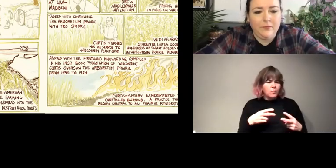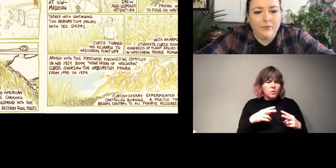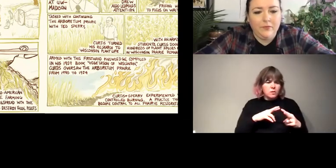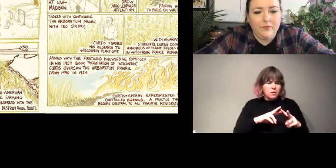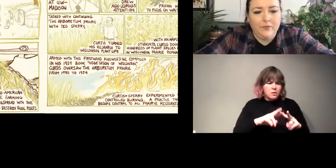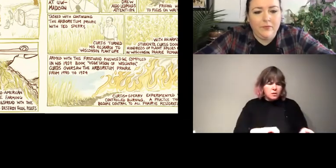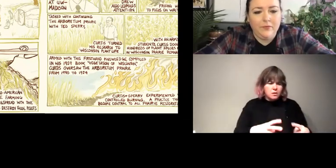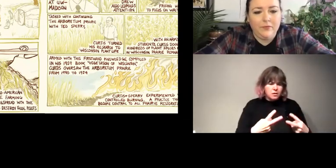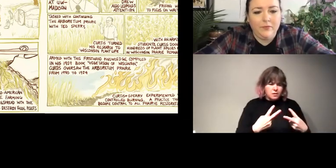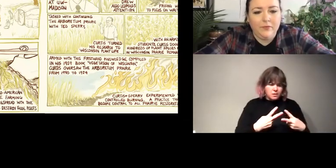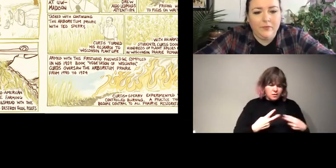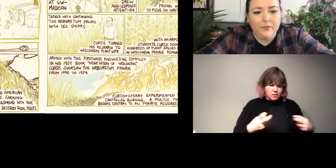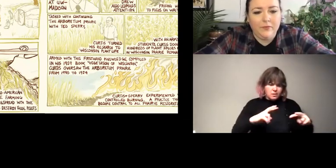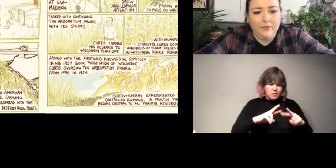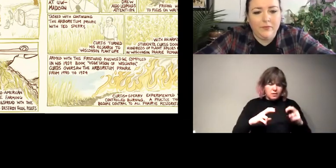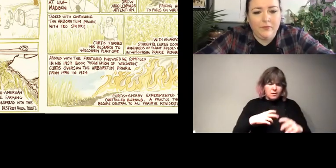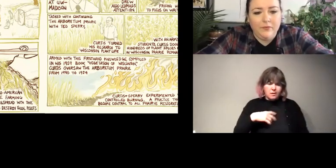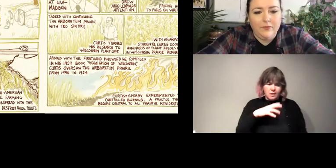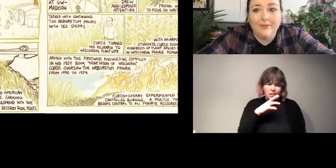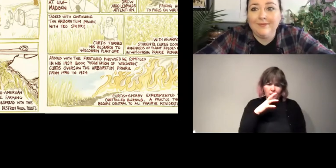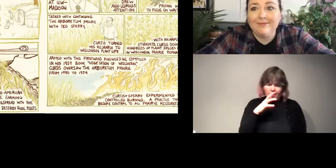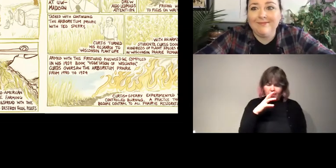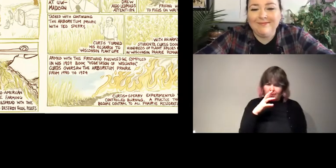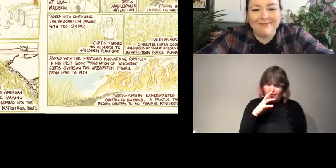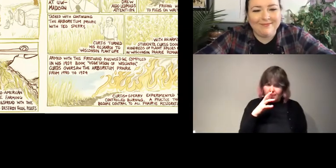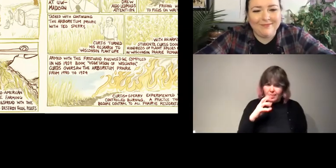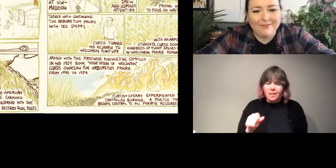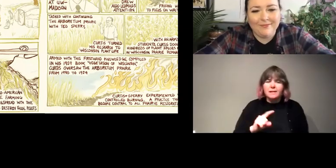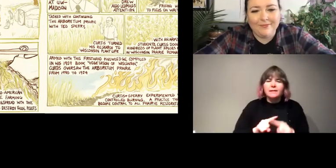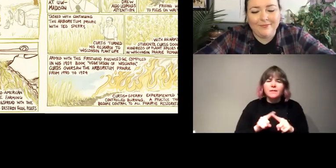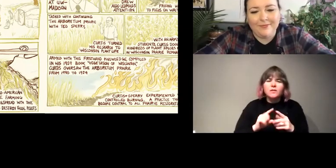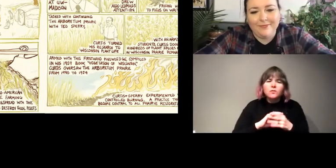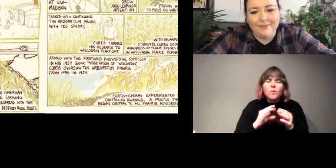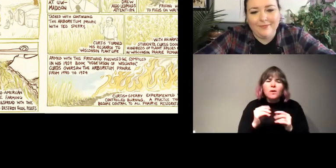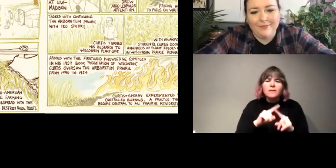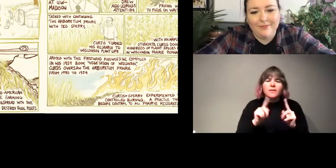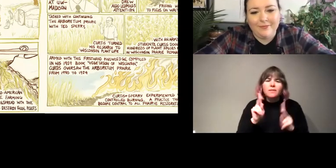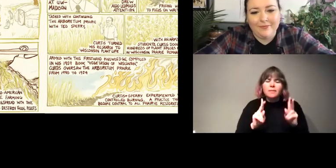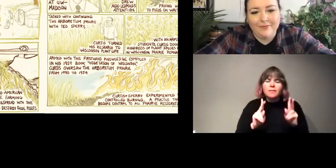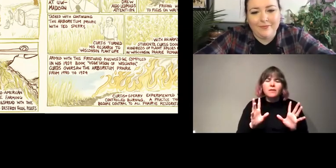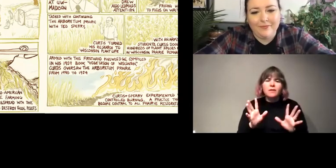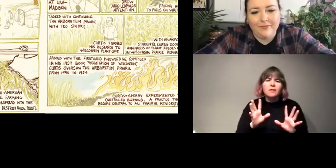more and more like enticing and juicy all these different stories of different people.